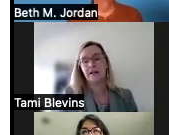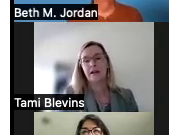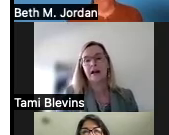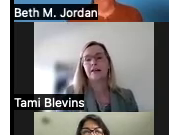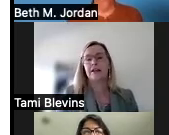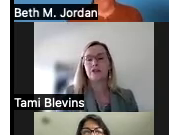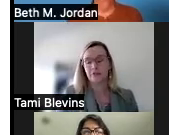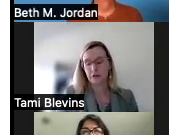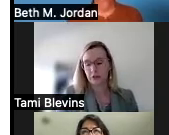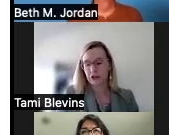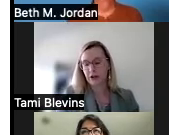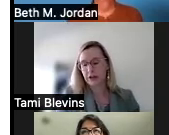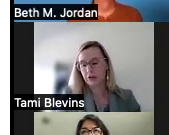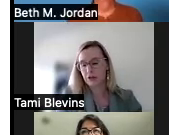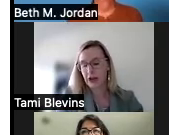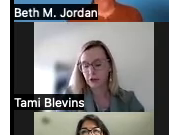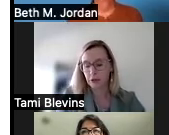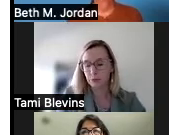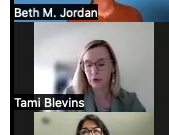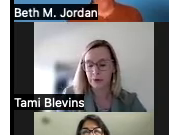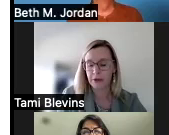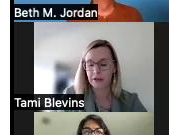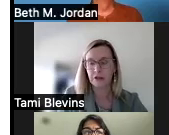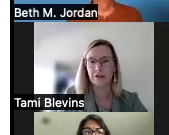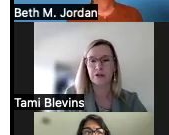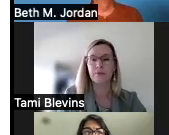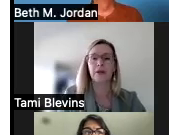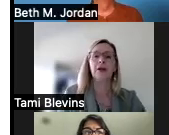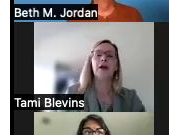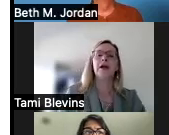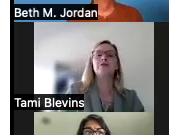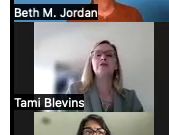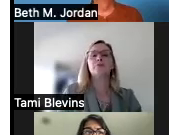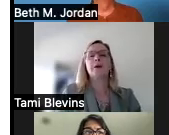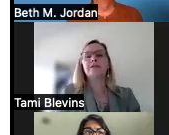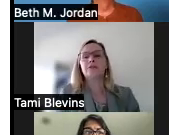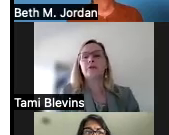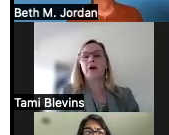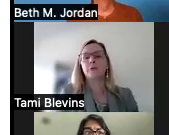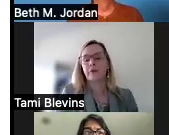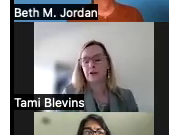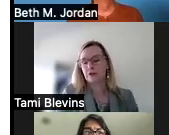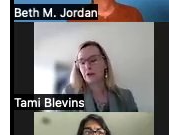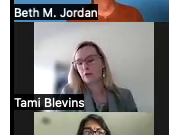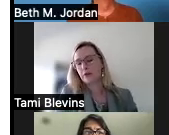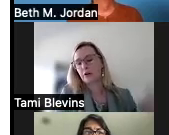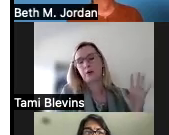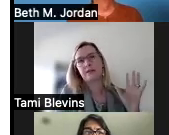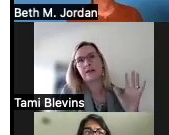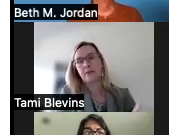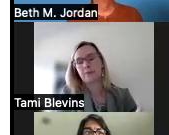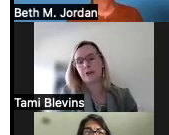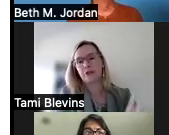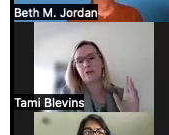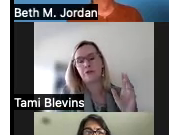least, allocations for early childhood programming, excuse me, and school-based mental health providers. So there was